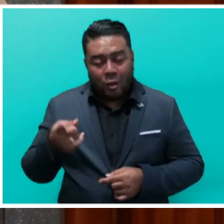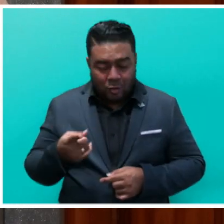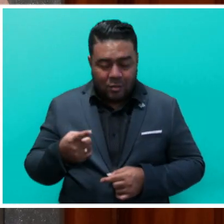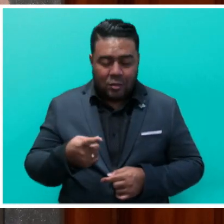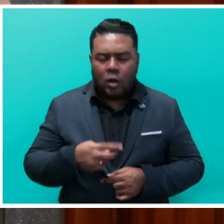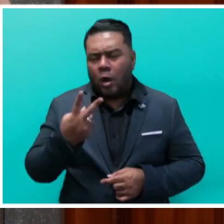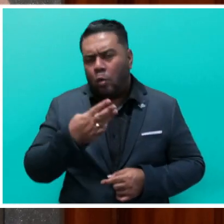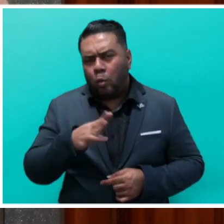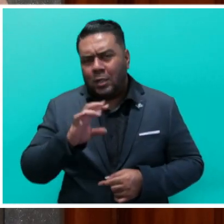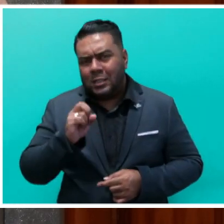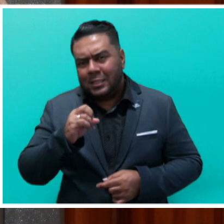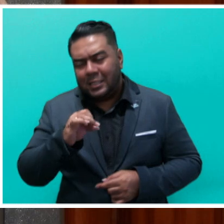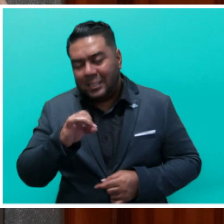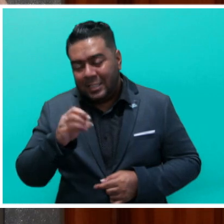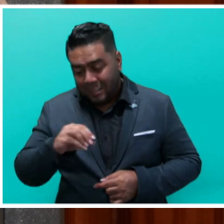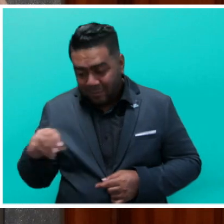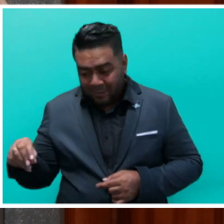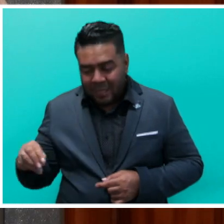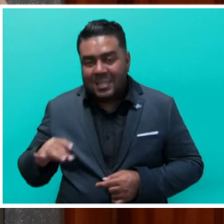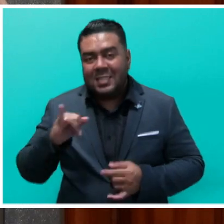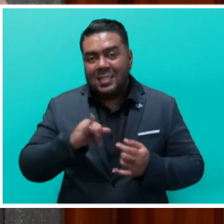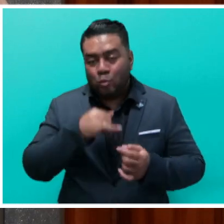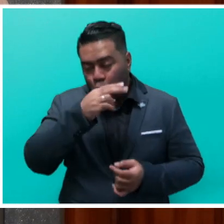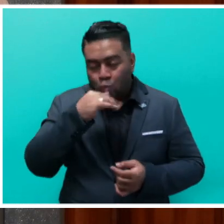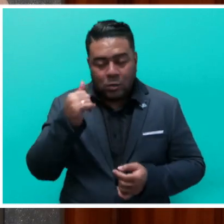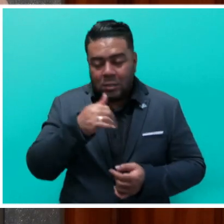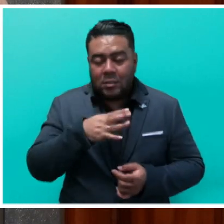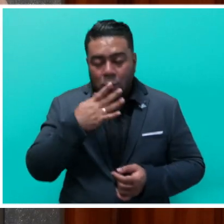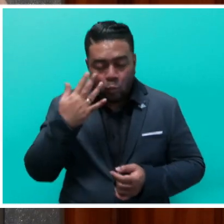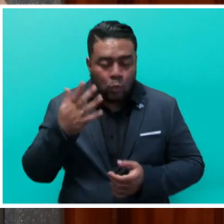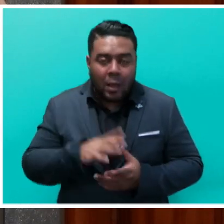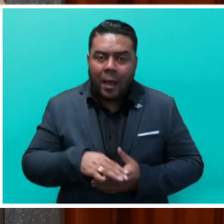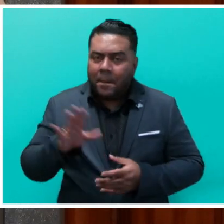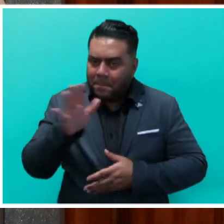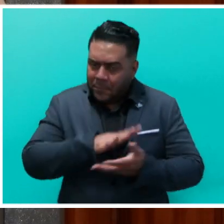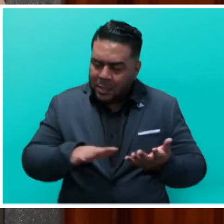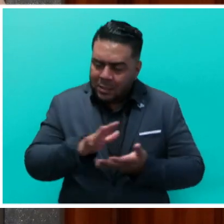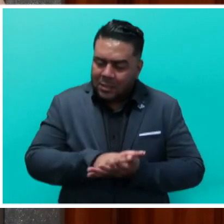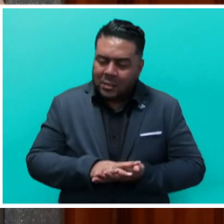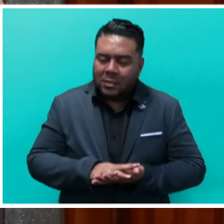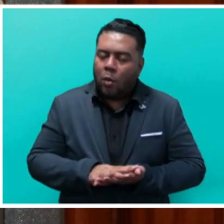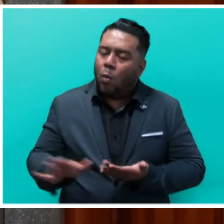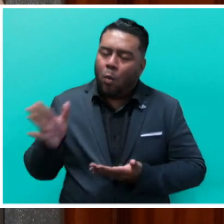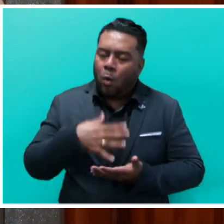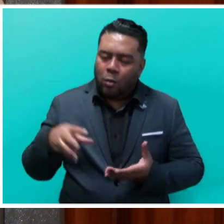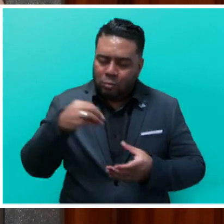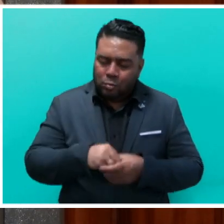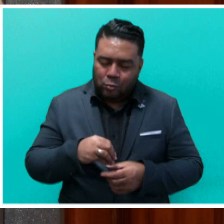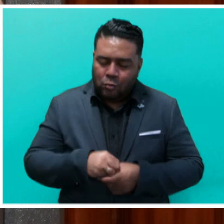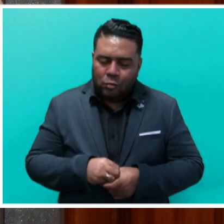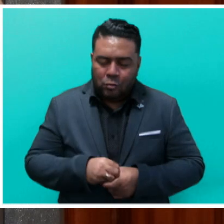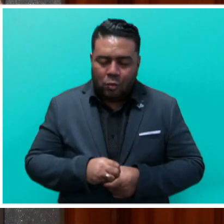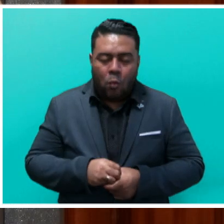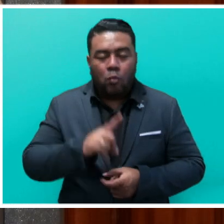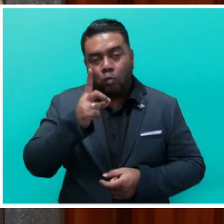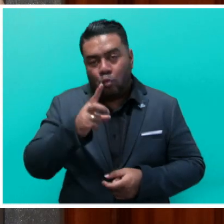930,920 seedlings, sandalwood 17,114, and mixed species including all indigenous tree species amounting to